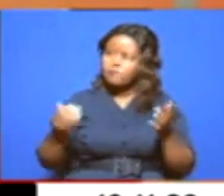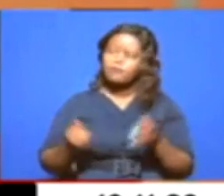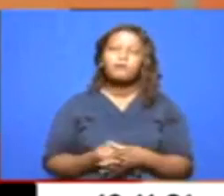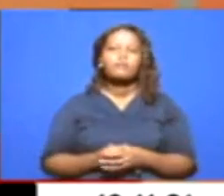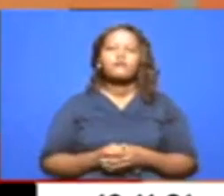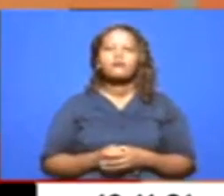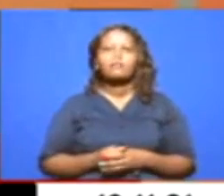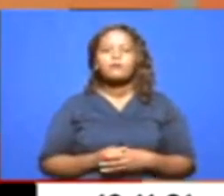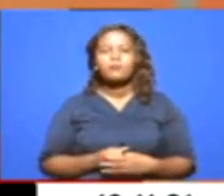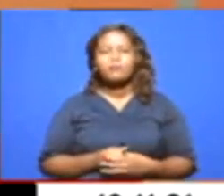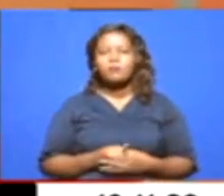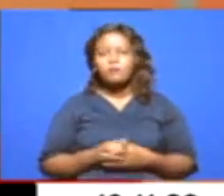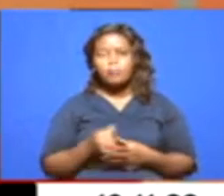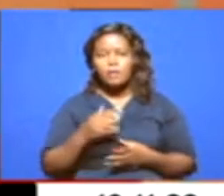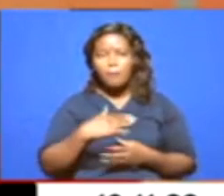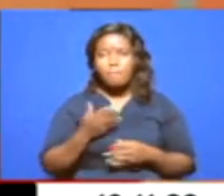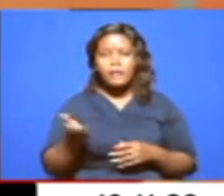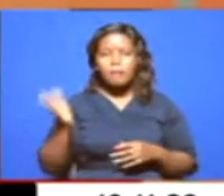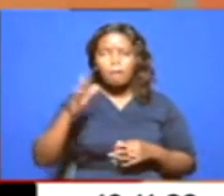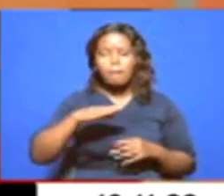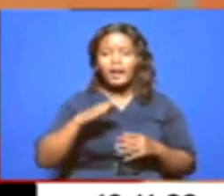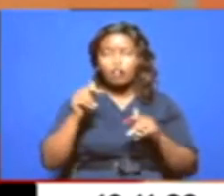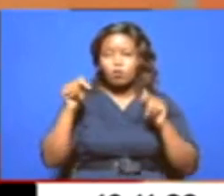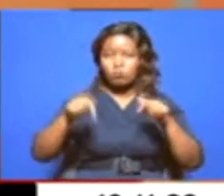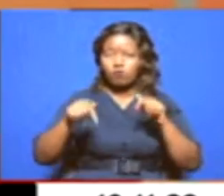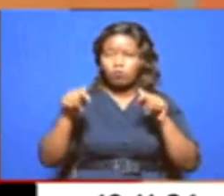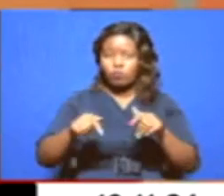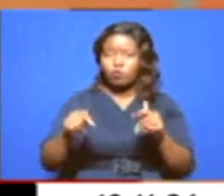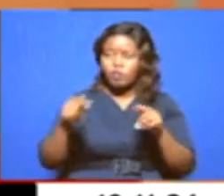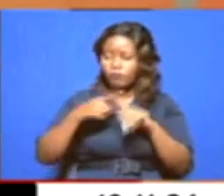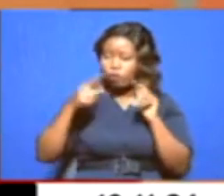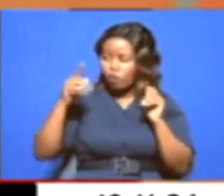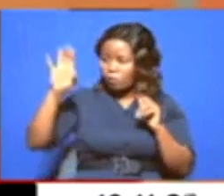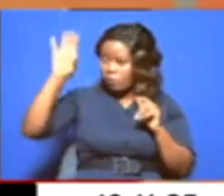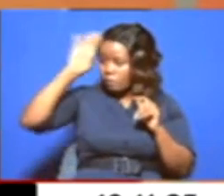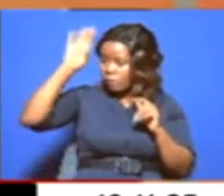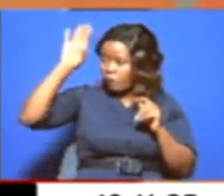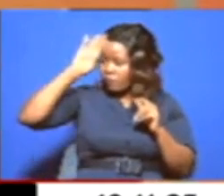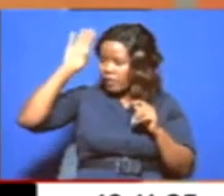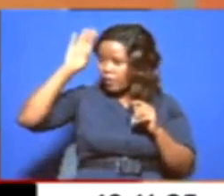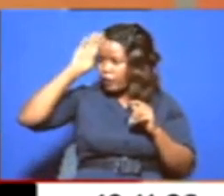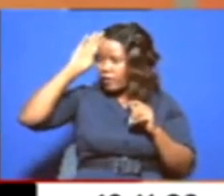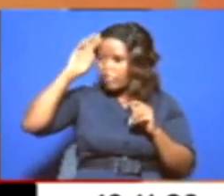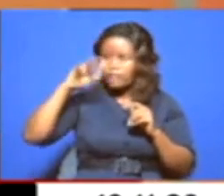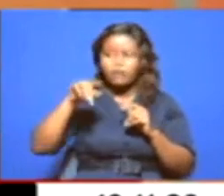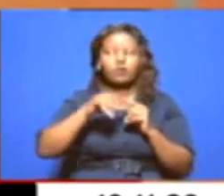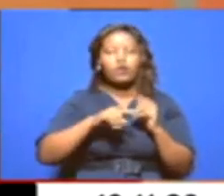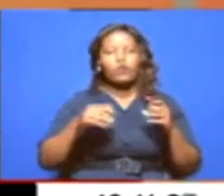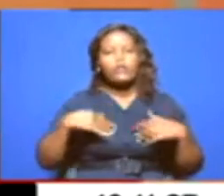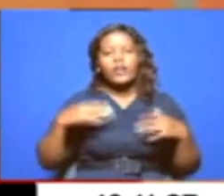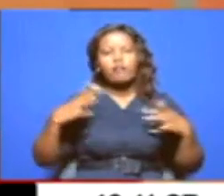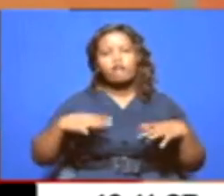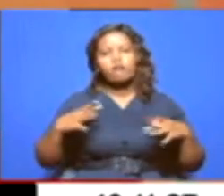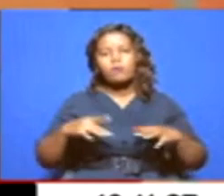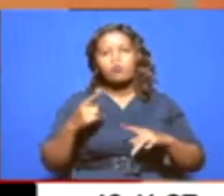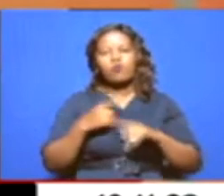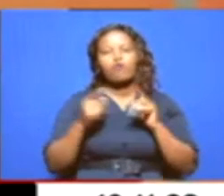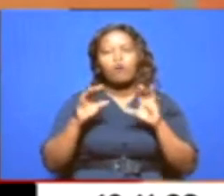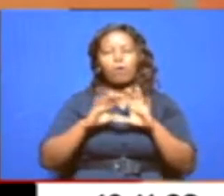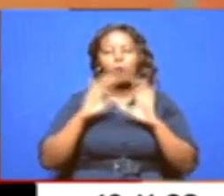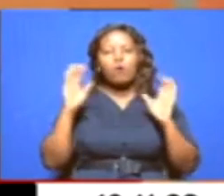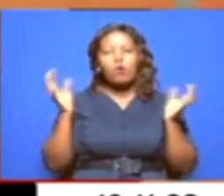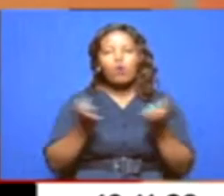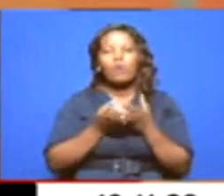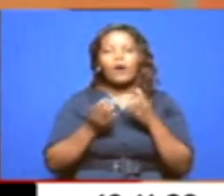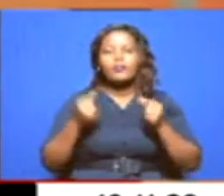I came back this morning from Eldoret. I was there yesterday looking at the course. We have also people from World Athletics and also from Europe who are helping us also